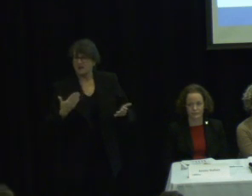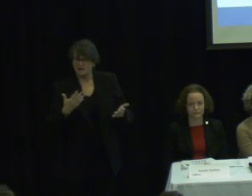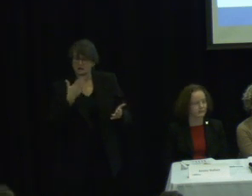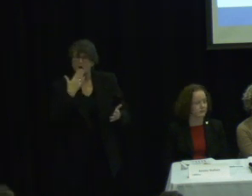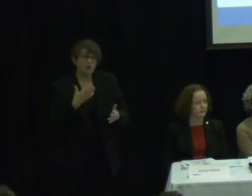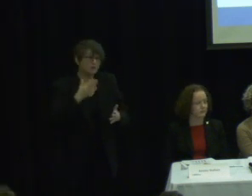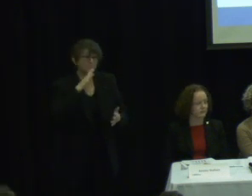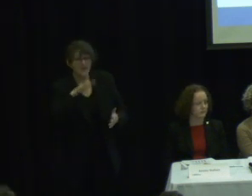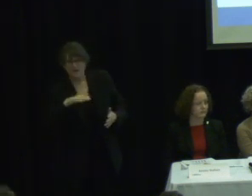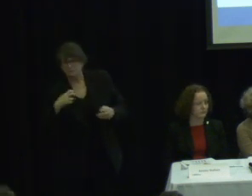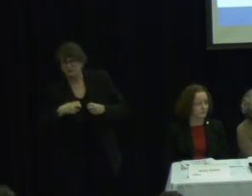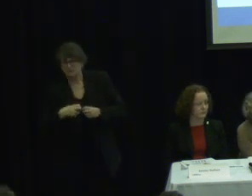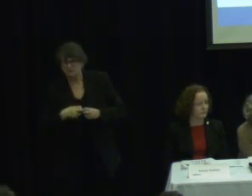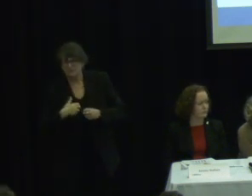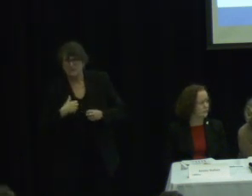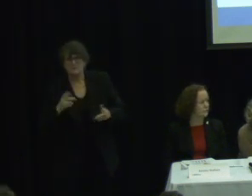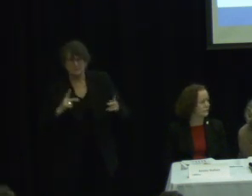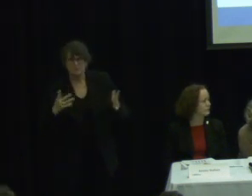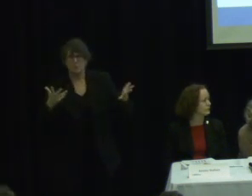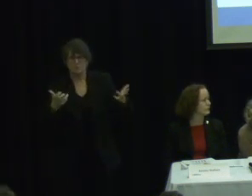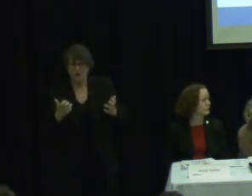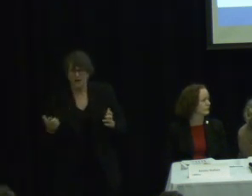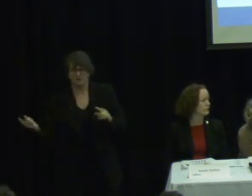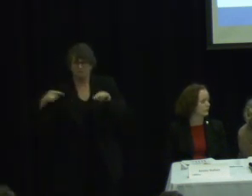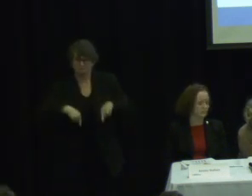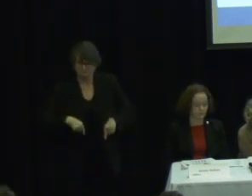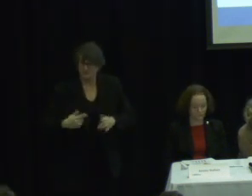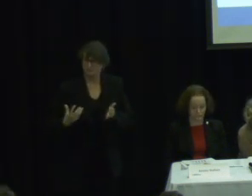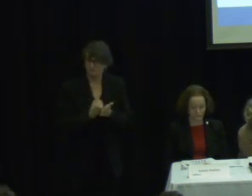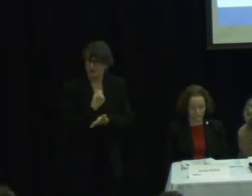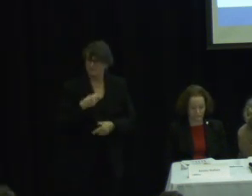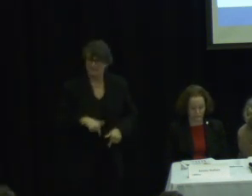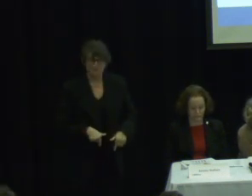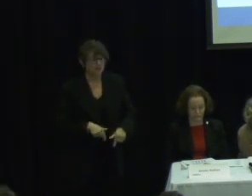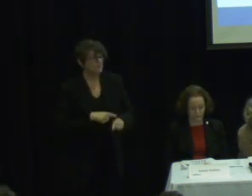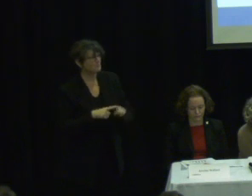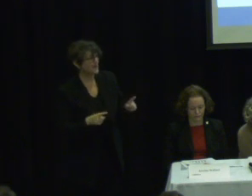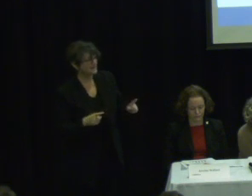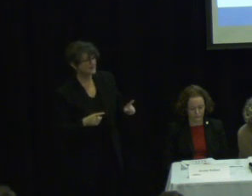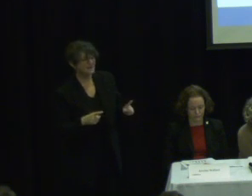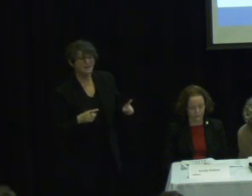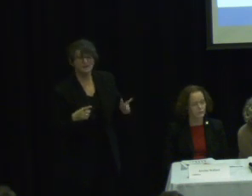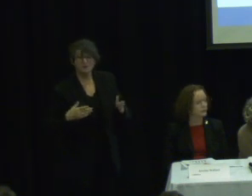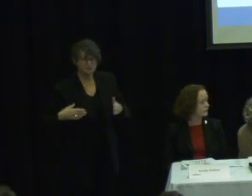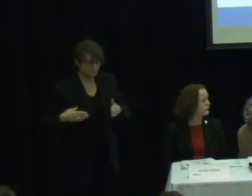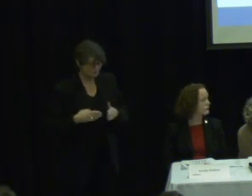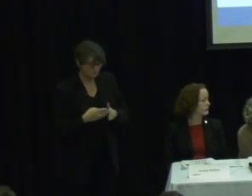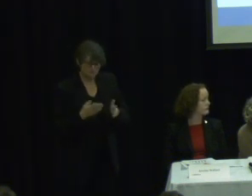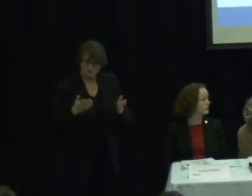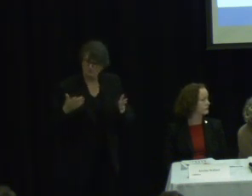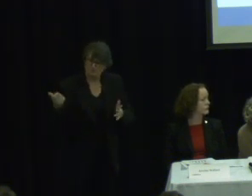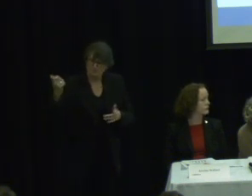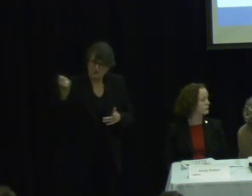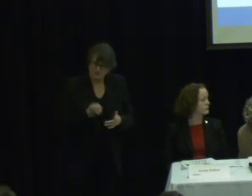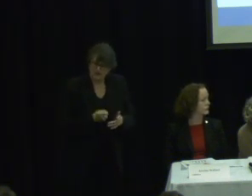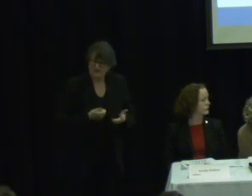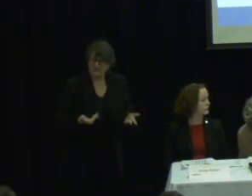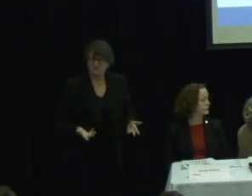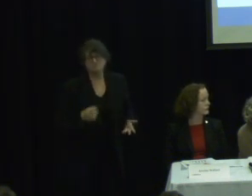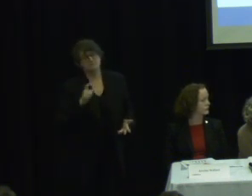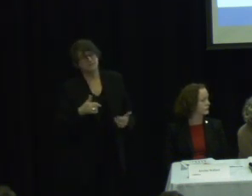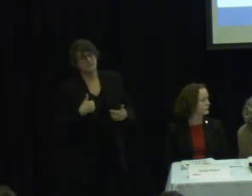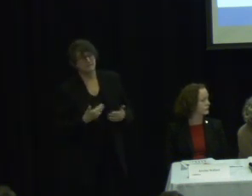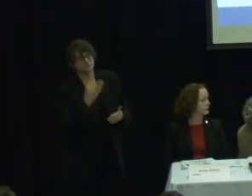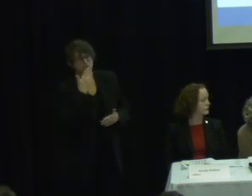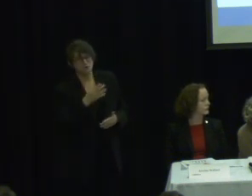is building, which is great, but our ability to put people all the way through the yield and get them here is, I think,